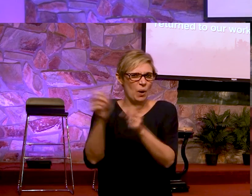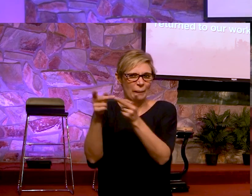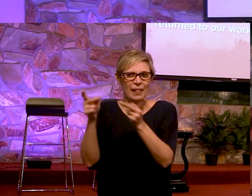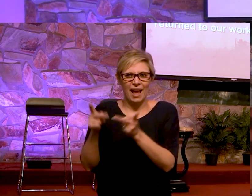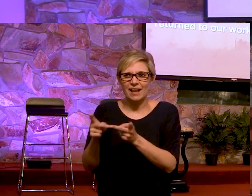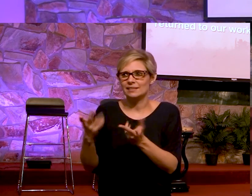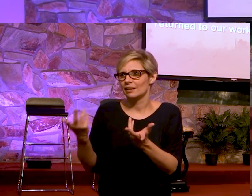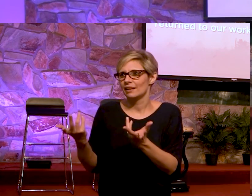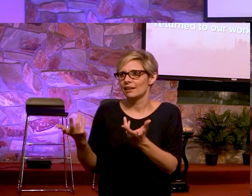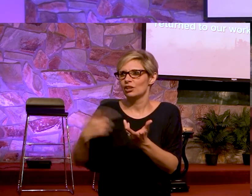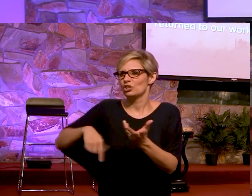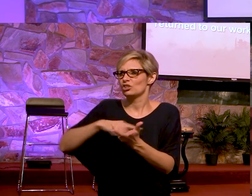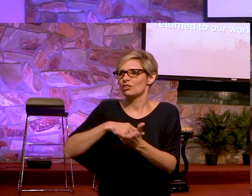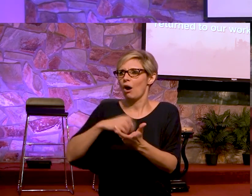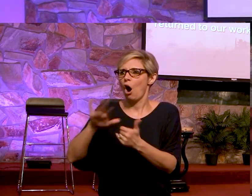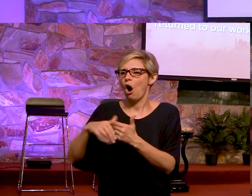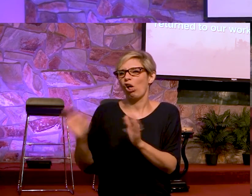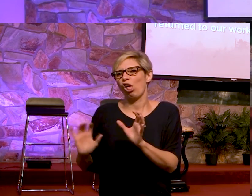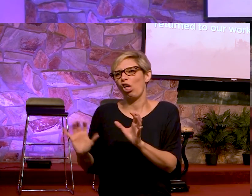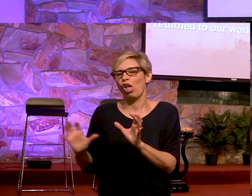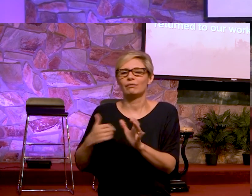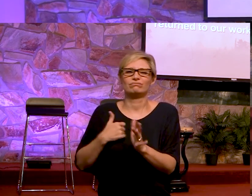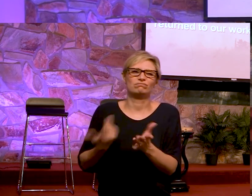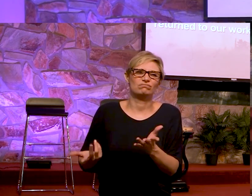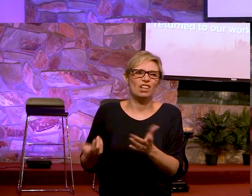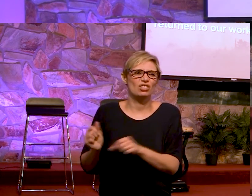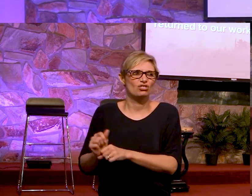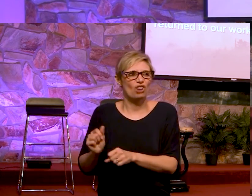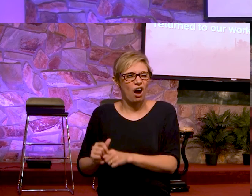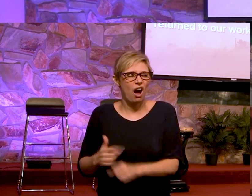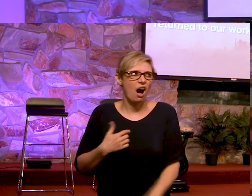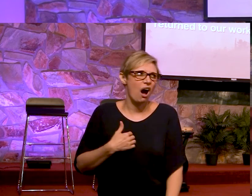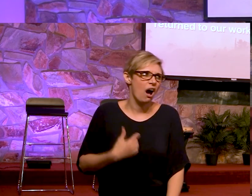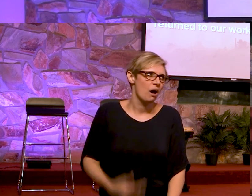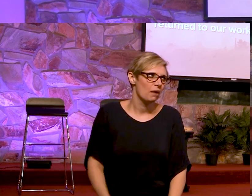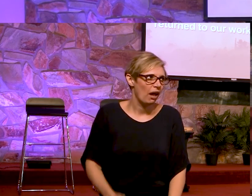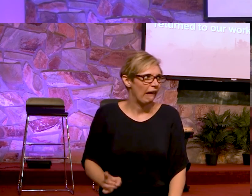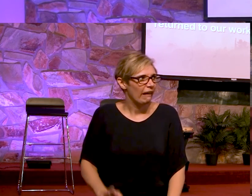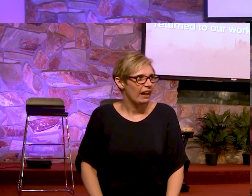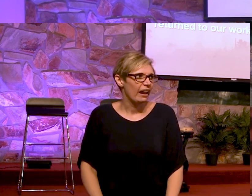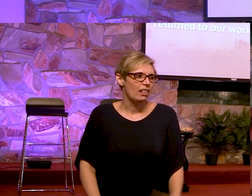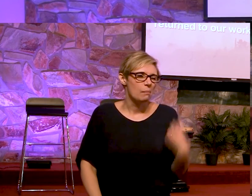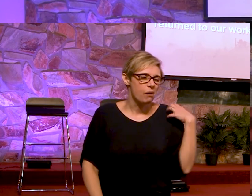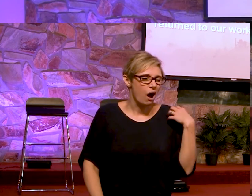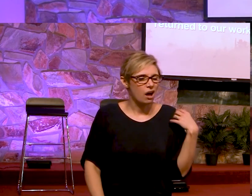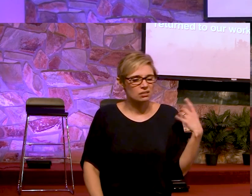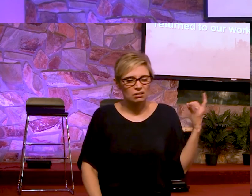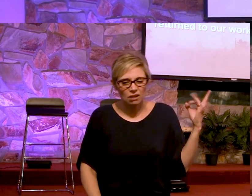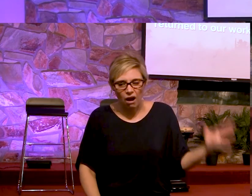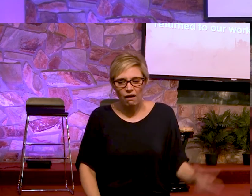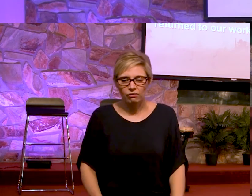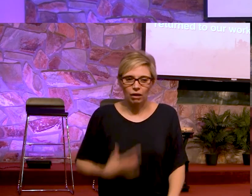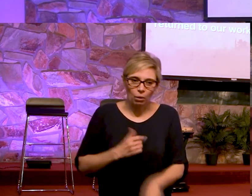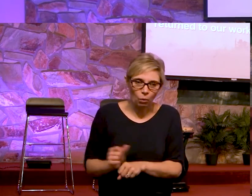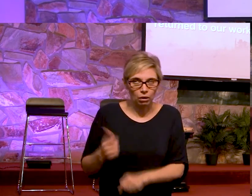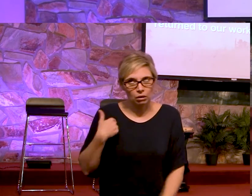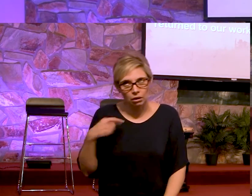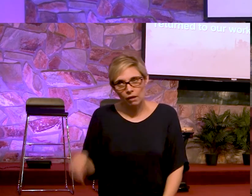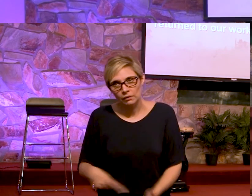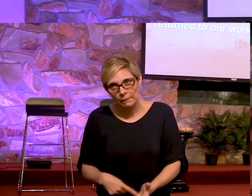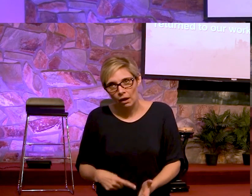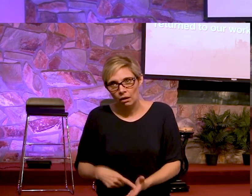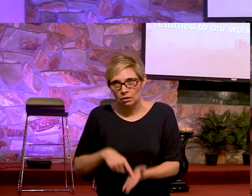relate. You're just kind of discouraged about your job, and man, I just hate my job, and I work because I got bills to